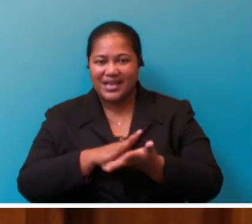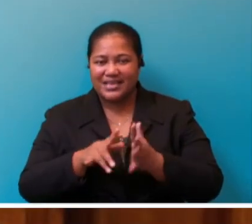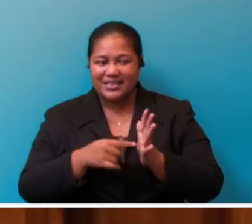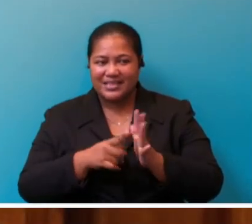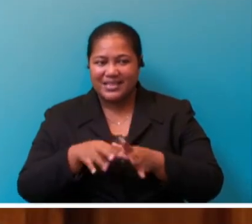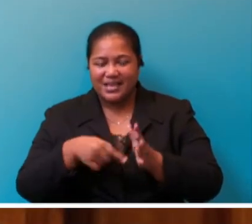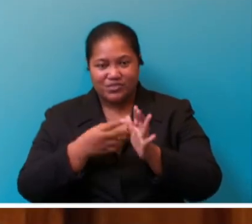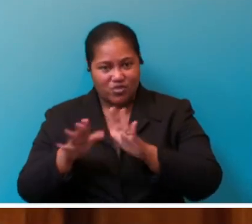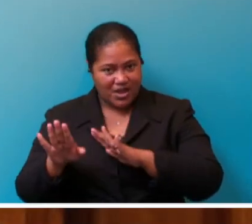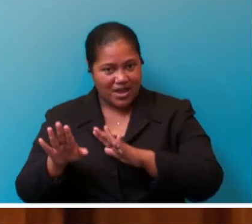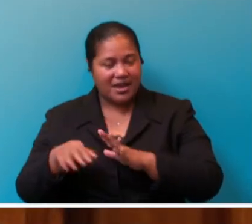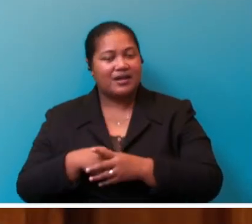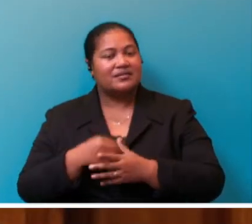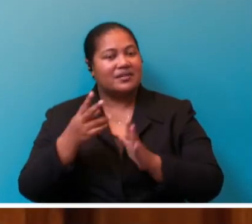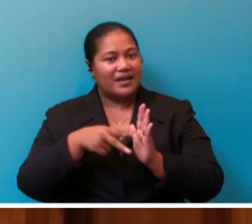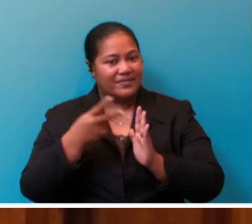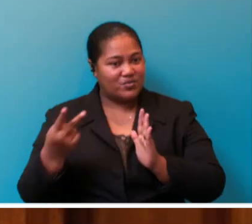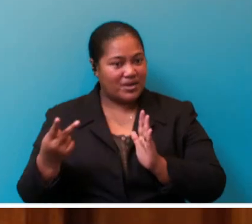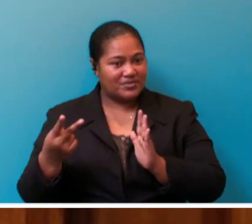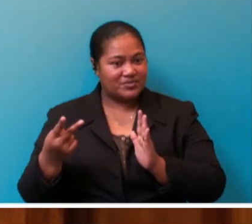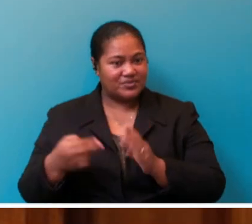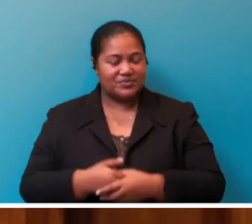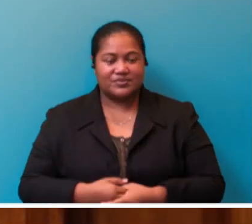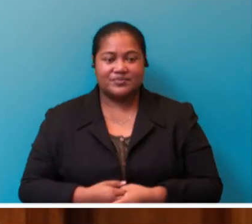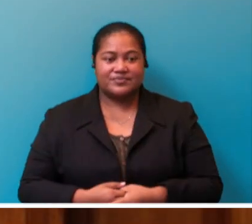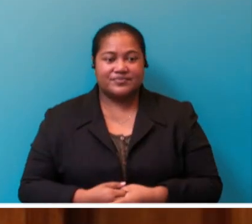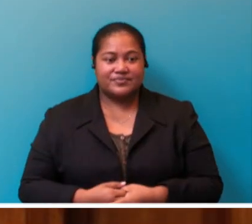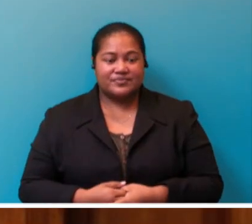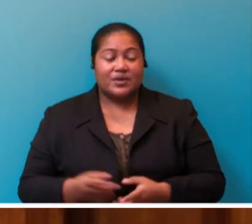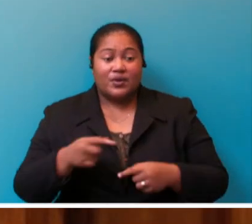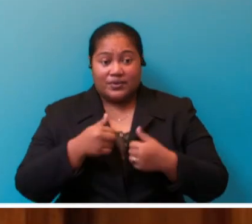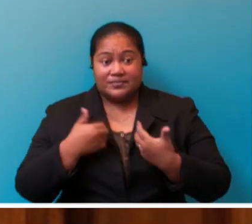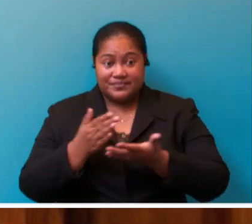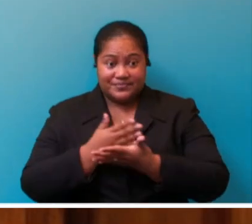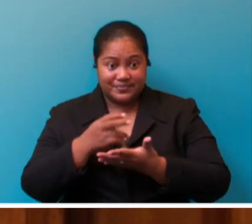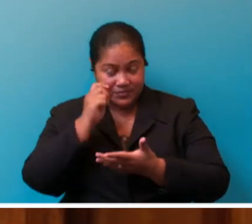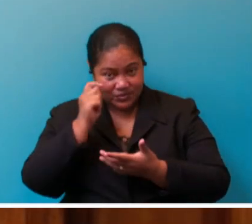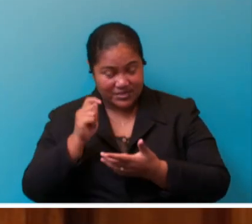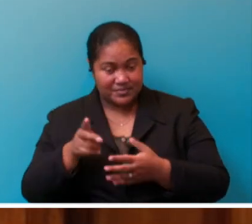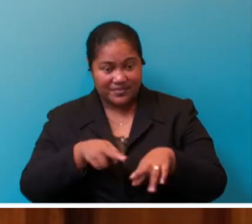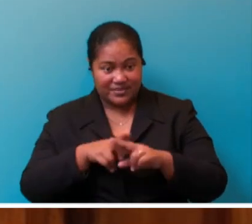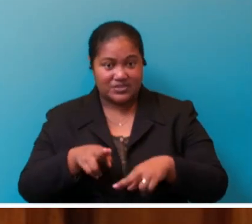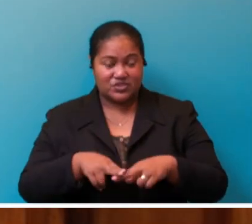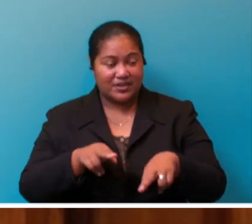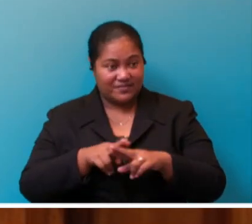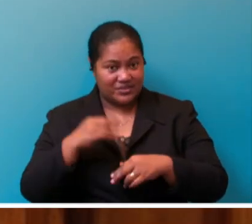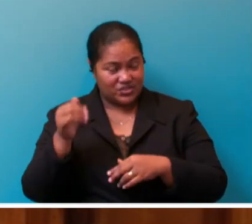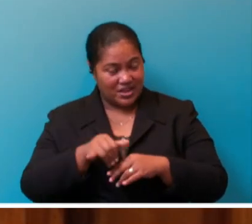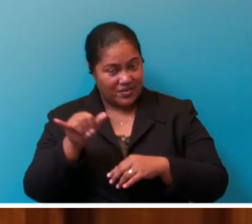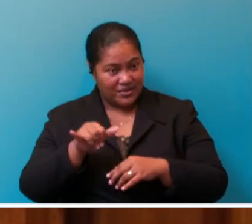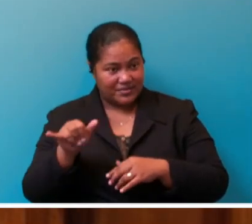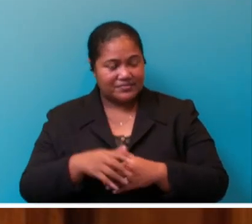Islands, and Vanuatu. SPDO shared its booth with Tourism Fiji and Fiji Airways and the Pacific Village. Their